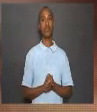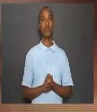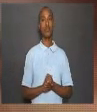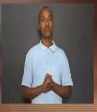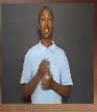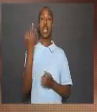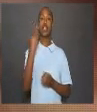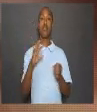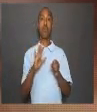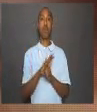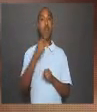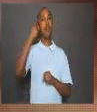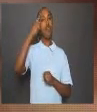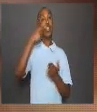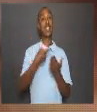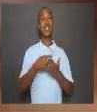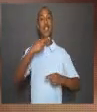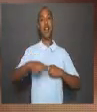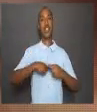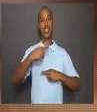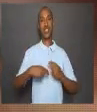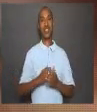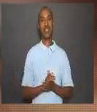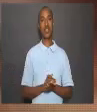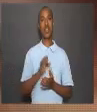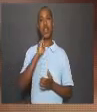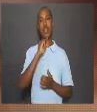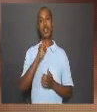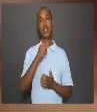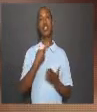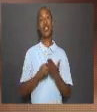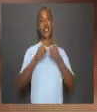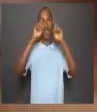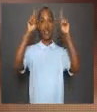The formula for this reaction is this.